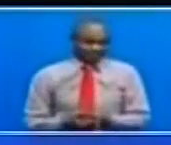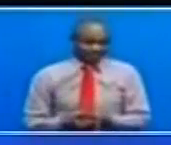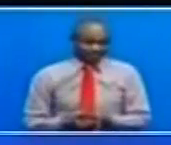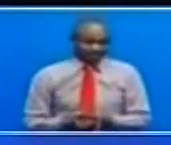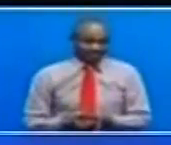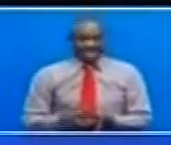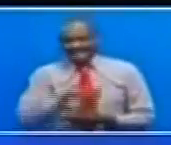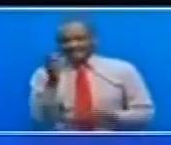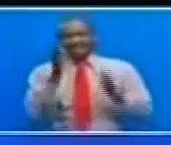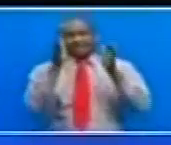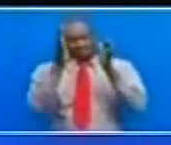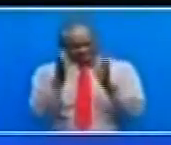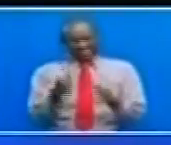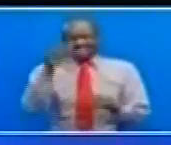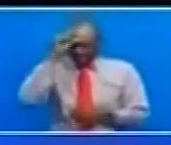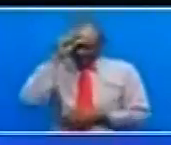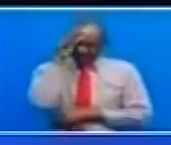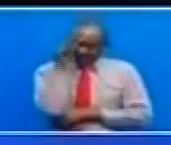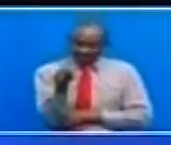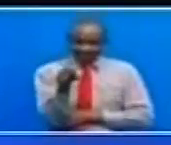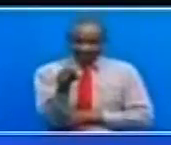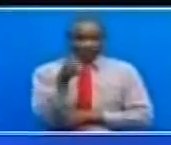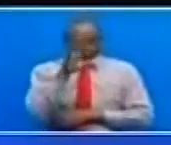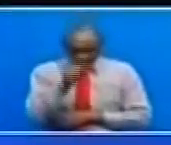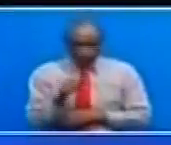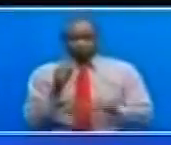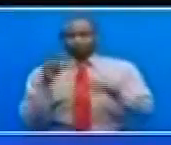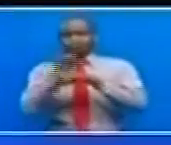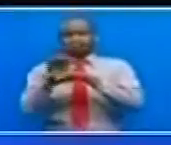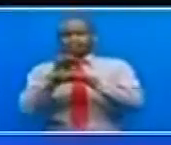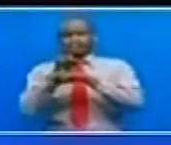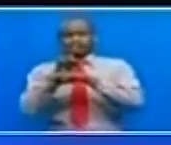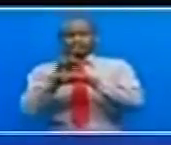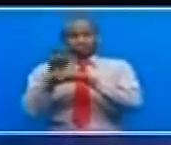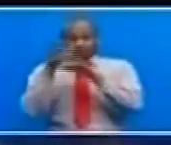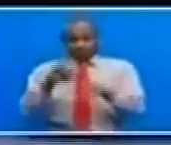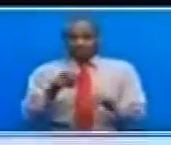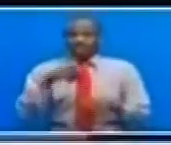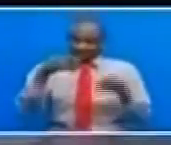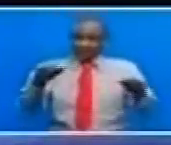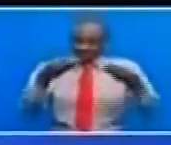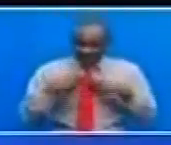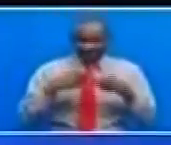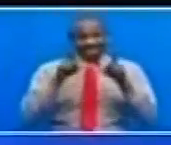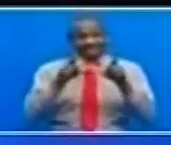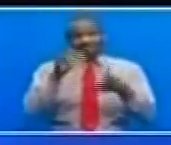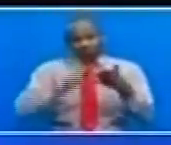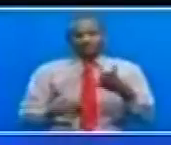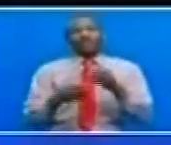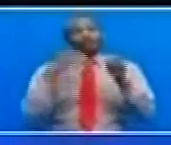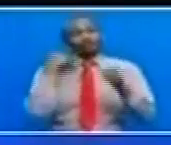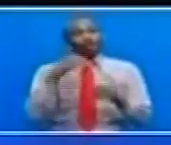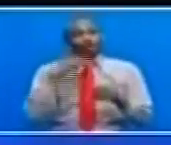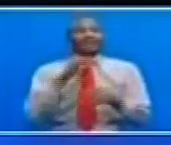any part of the government from oversight by parliament, you are giving a license to rob the